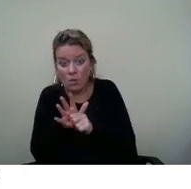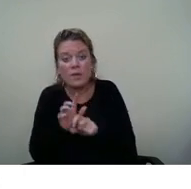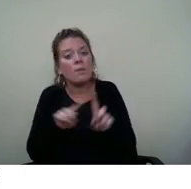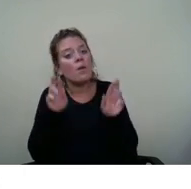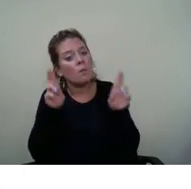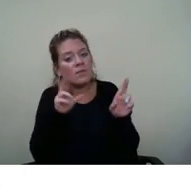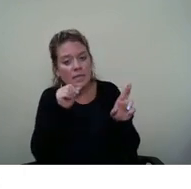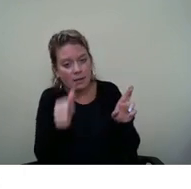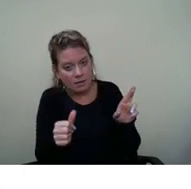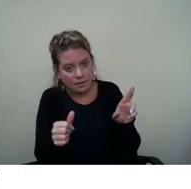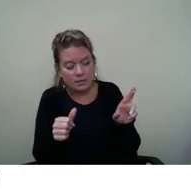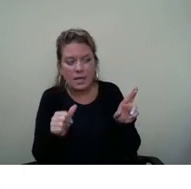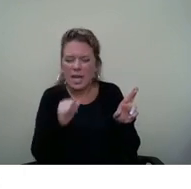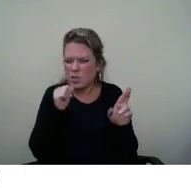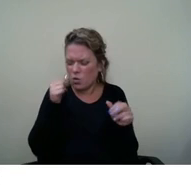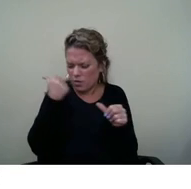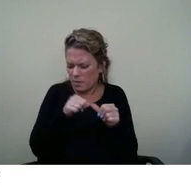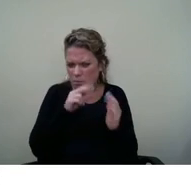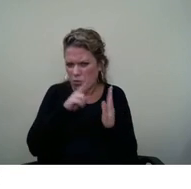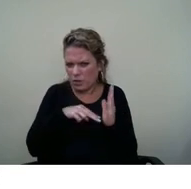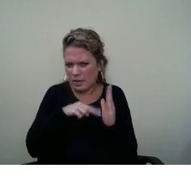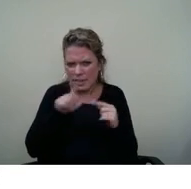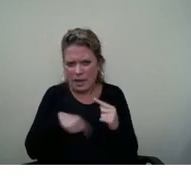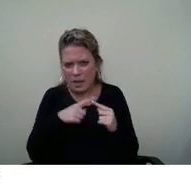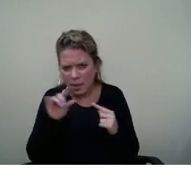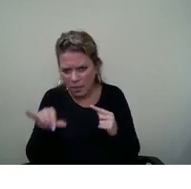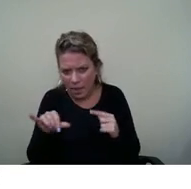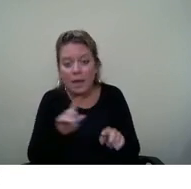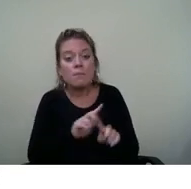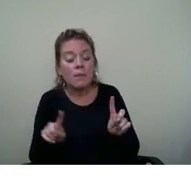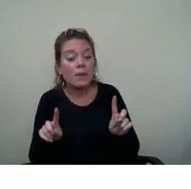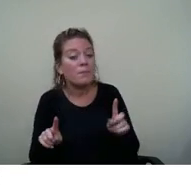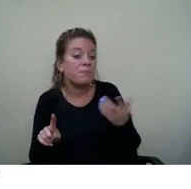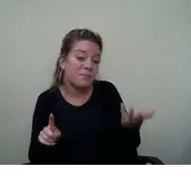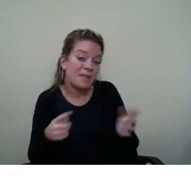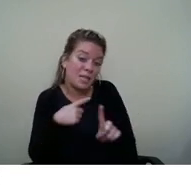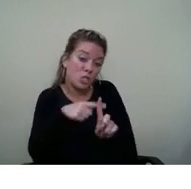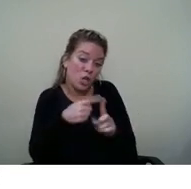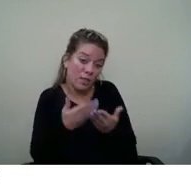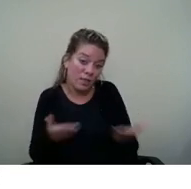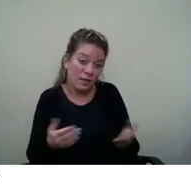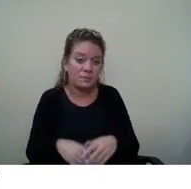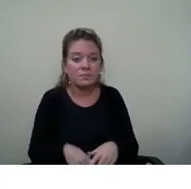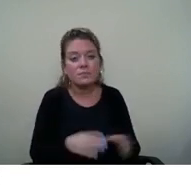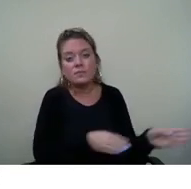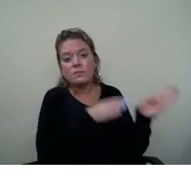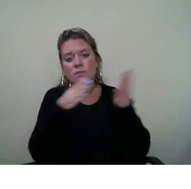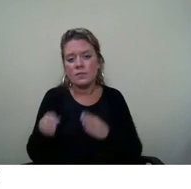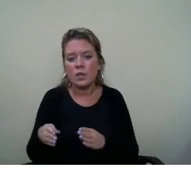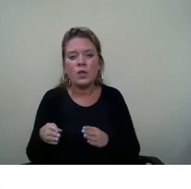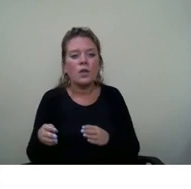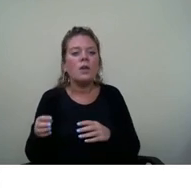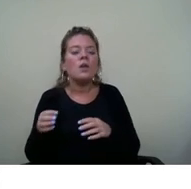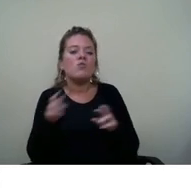don't remember reading anything about it, so that's a really good sign as well. The second thing is allergic reactions. A lot